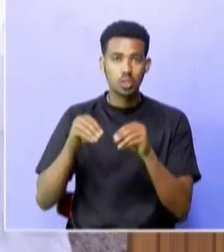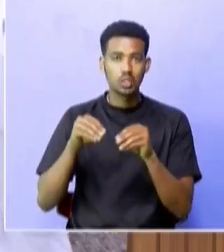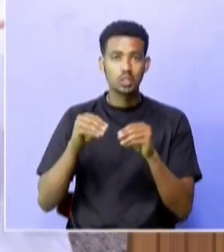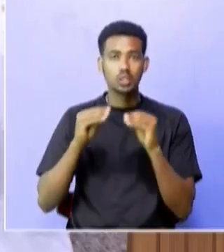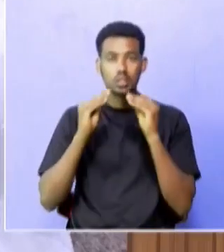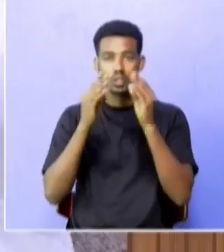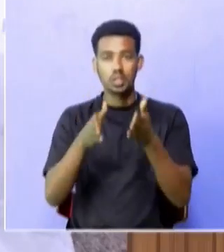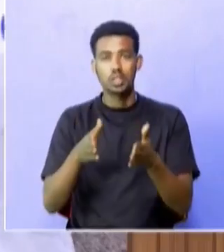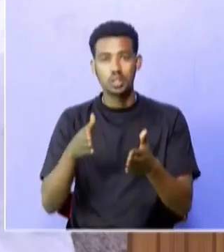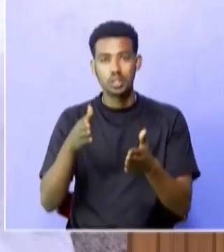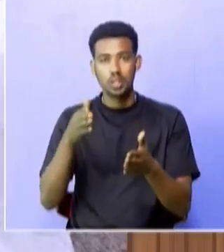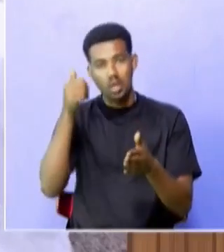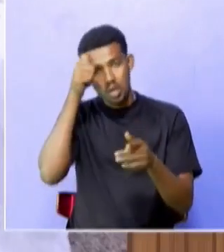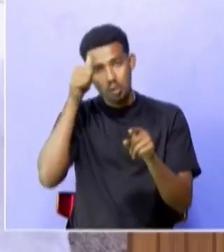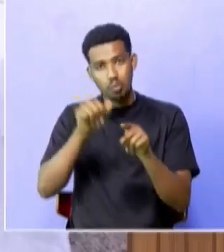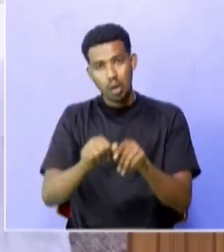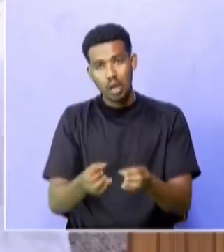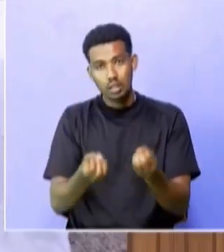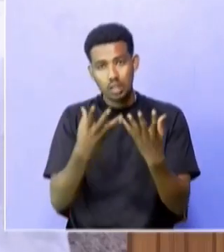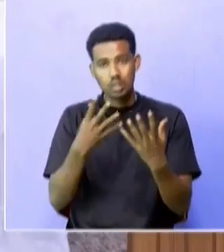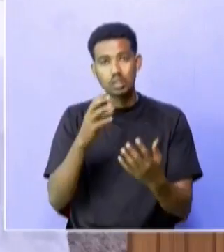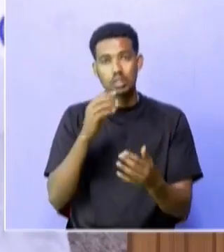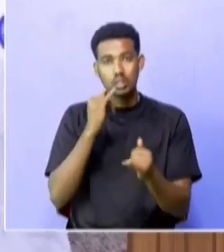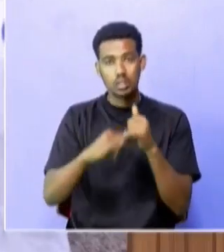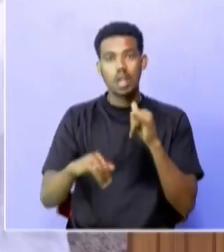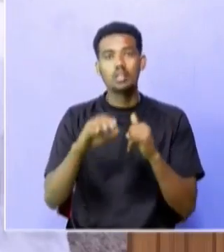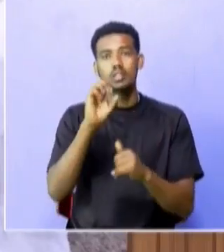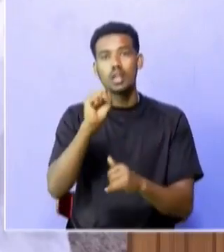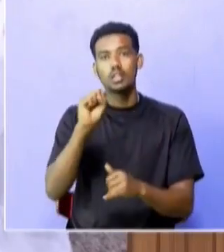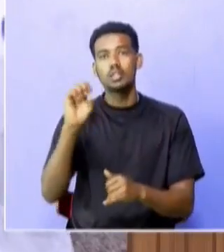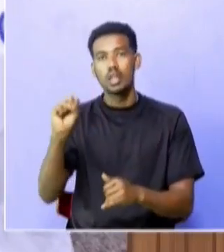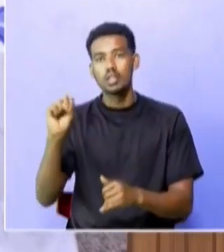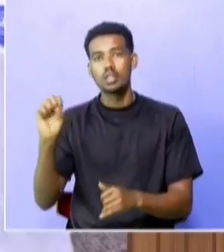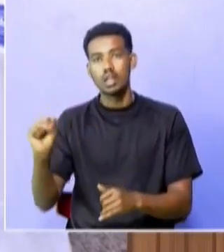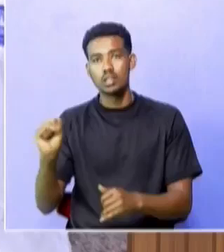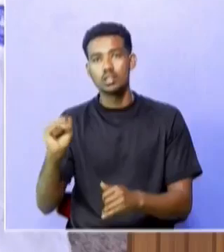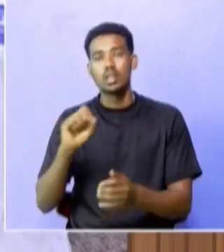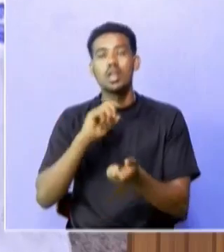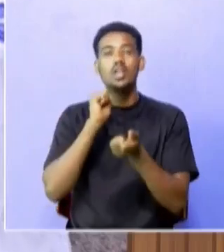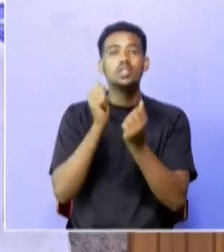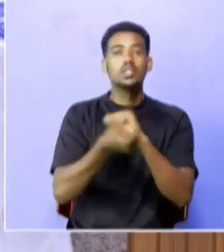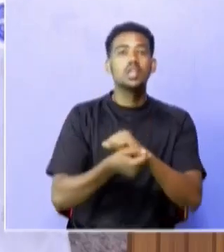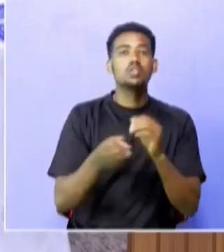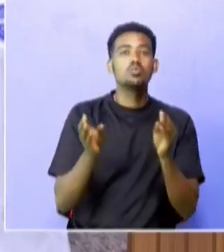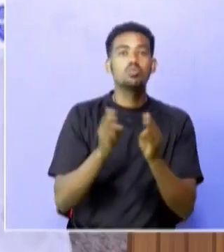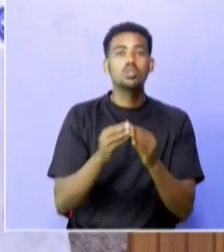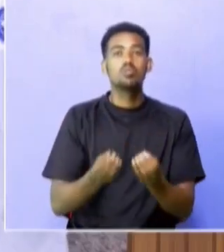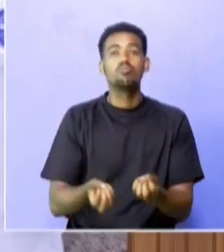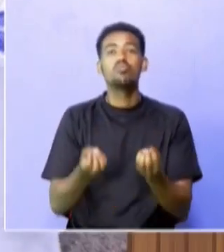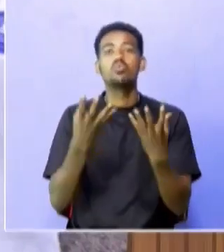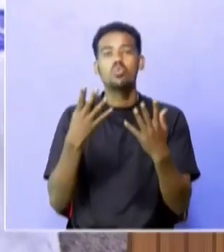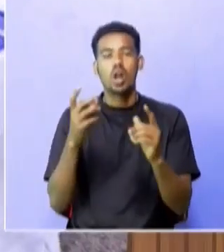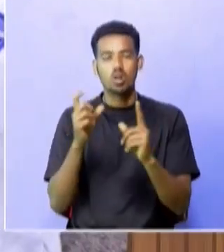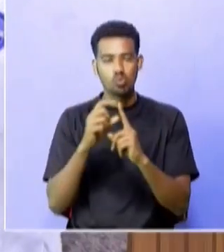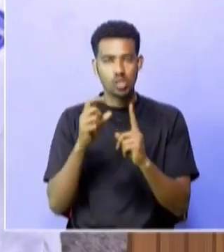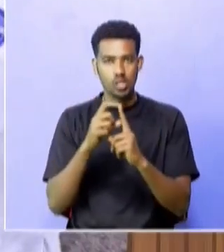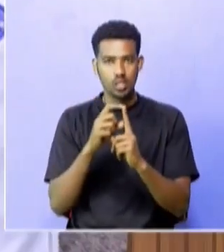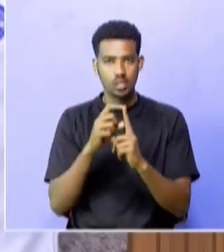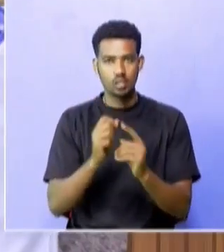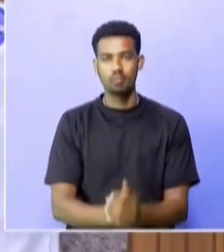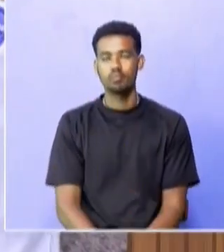teachers, brothers, like by adding s, es, and also ies to make change with plural words.